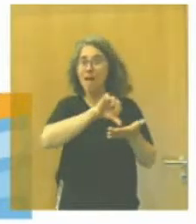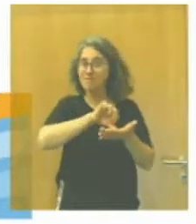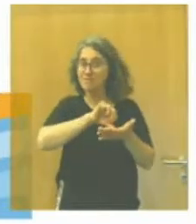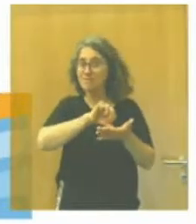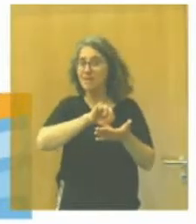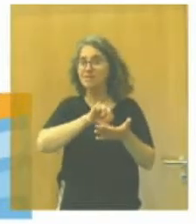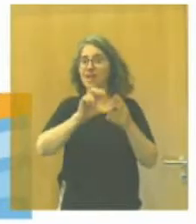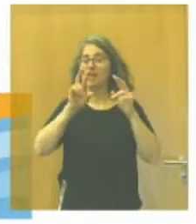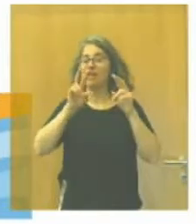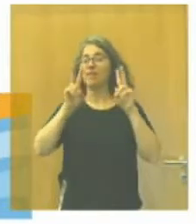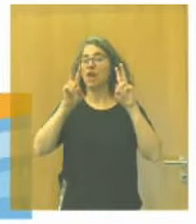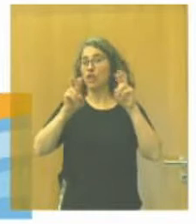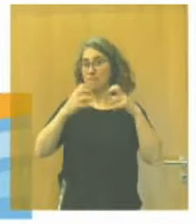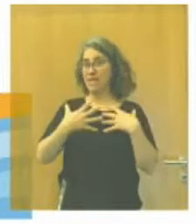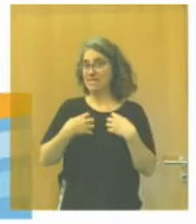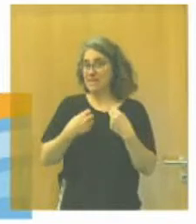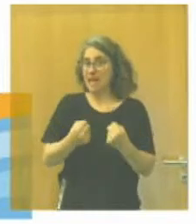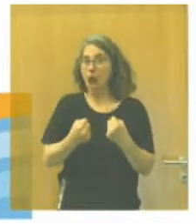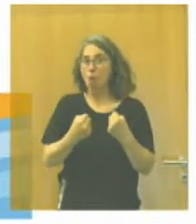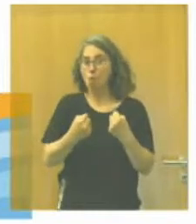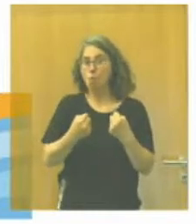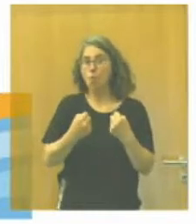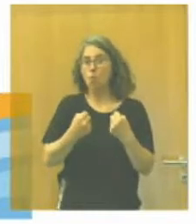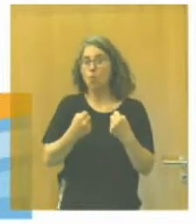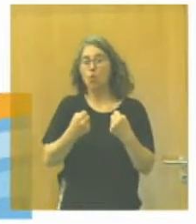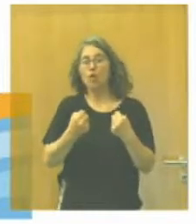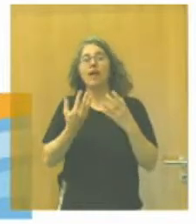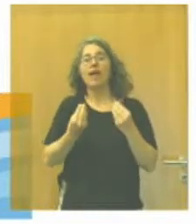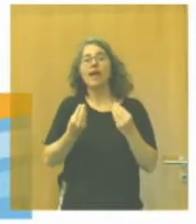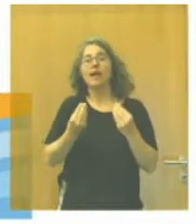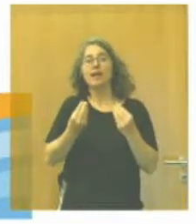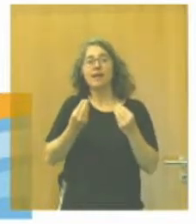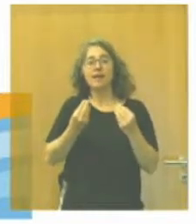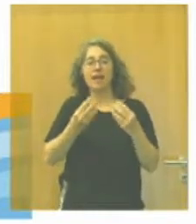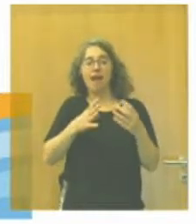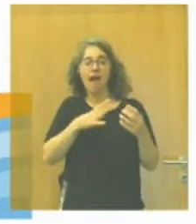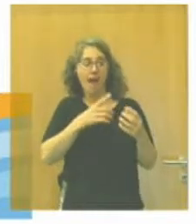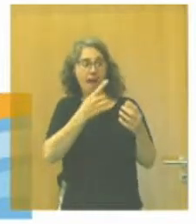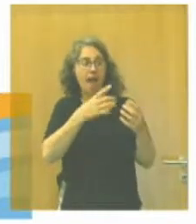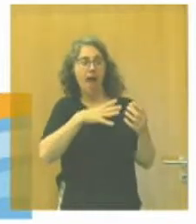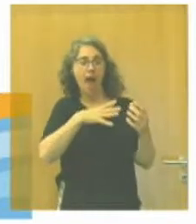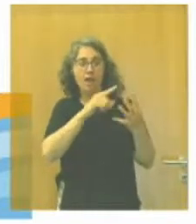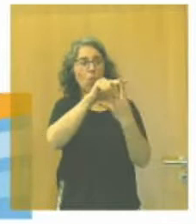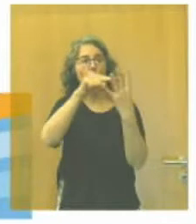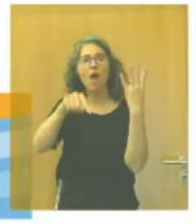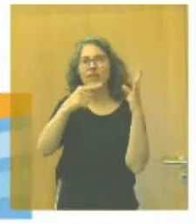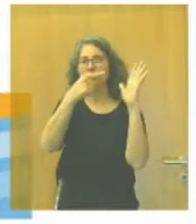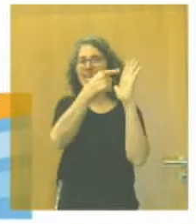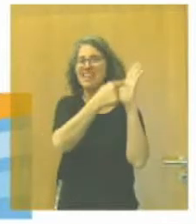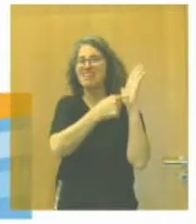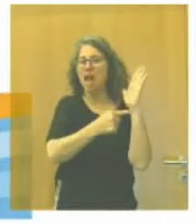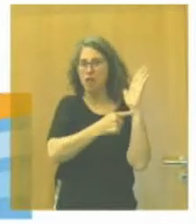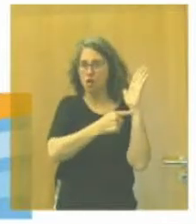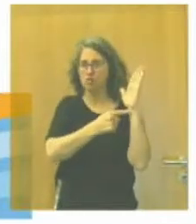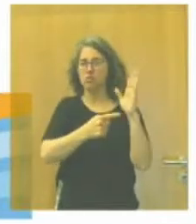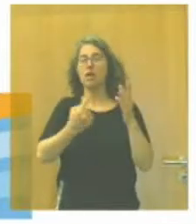issues that are being experienced. So we estimated the economic impacts for adolescents aged 10 to